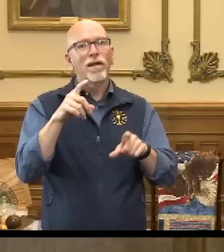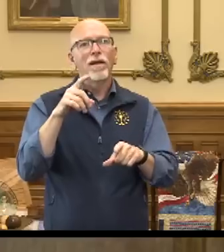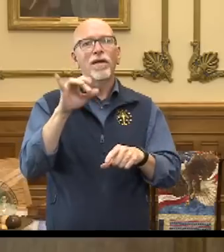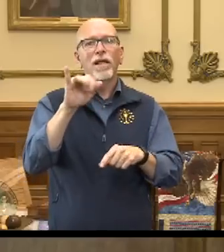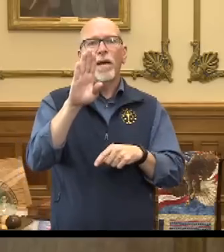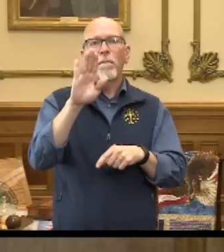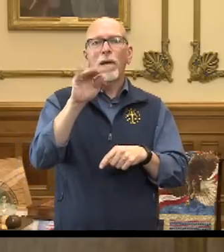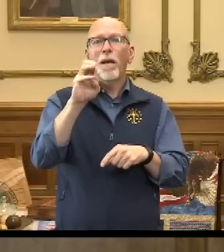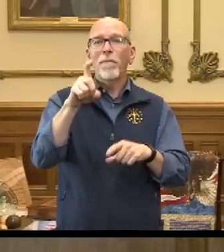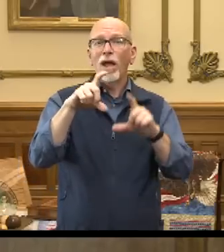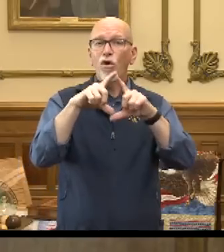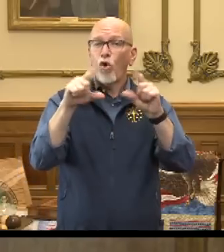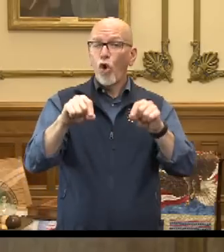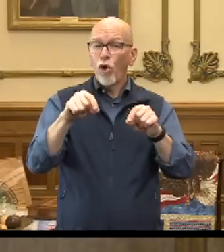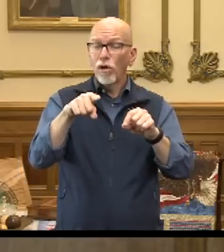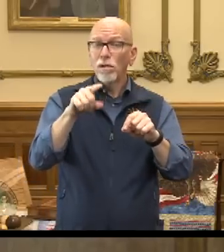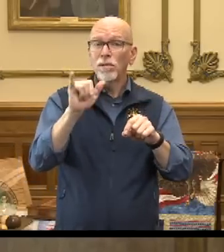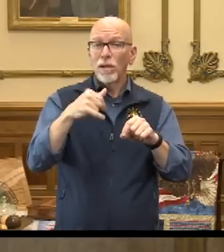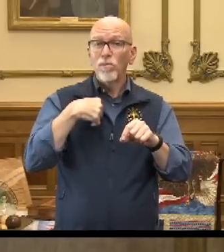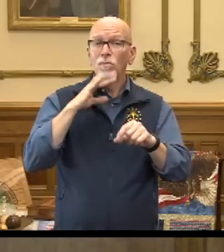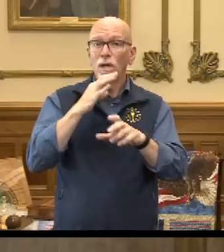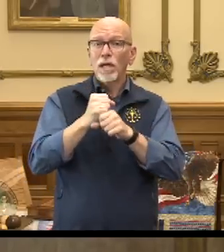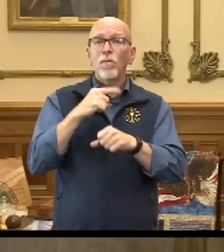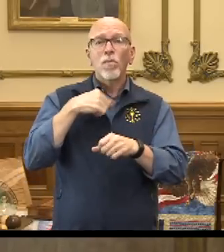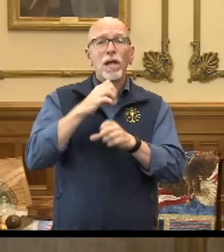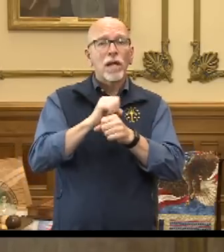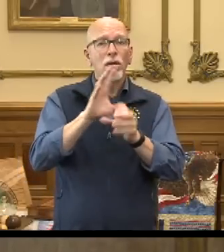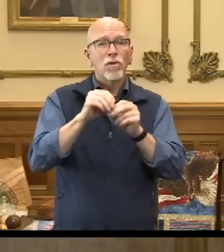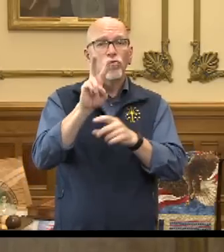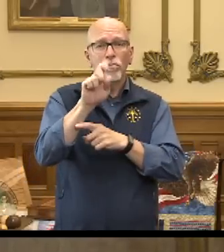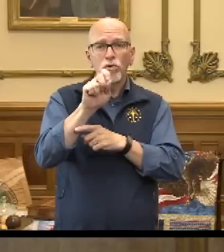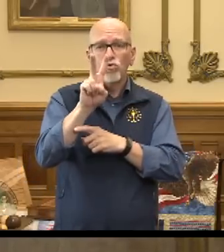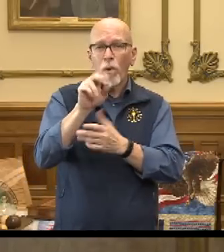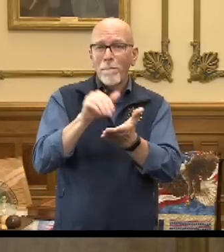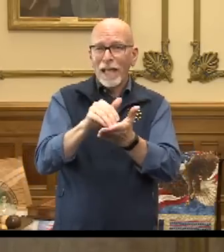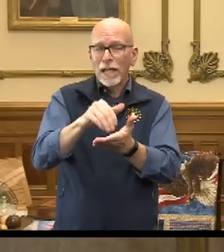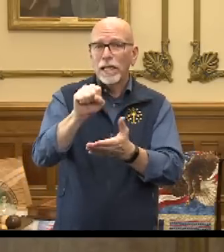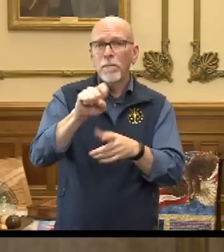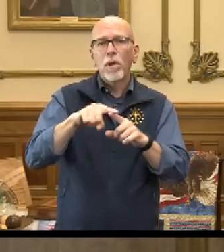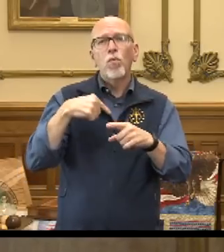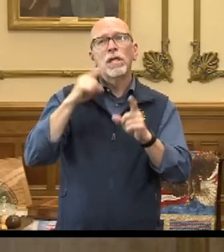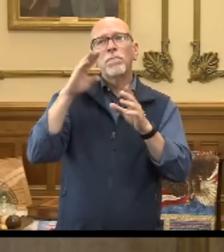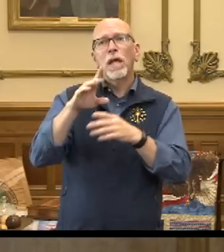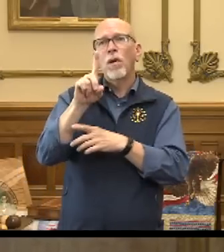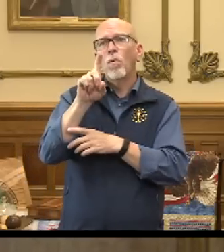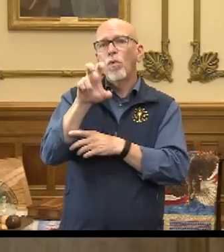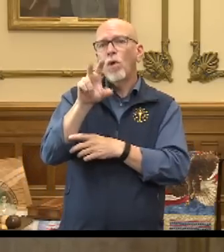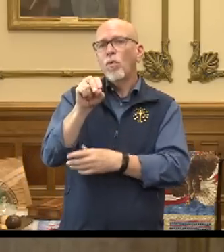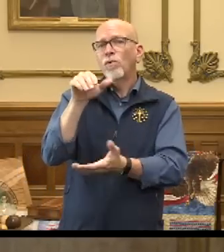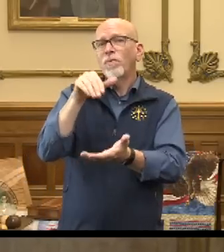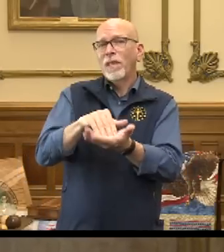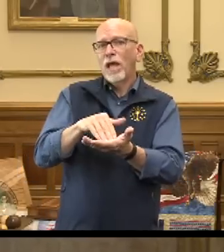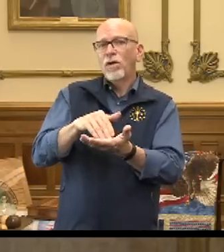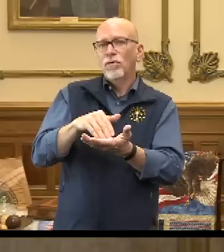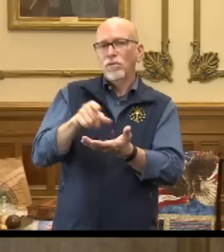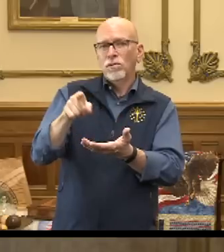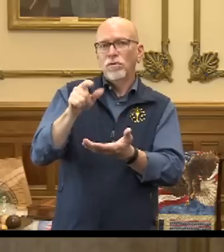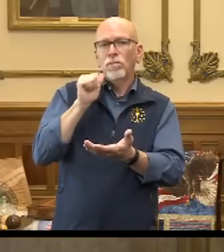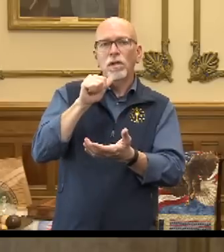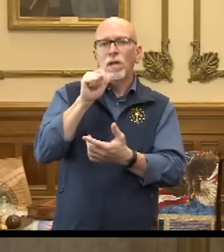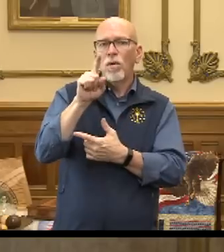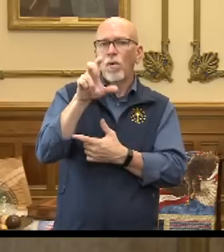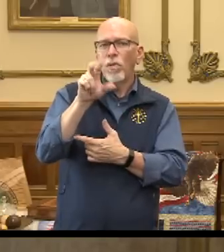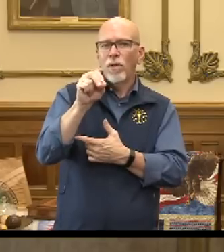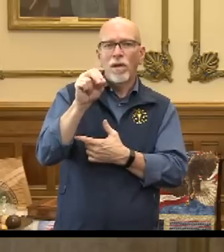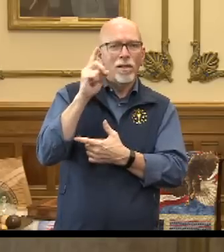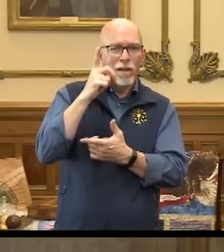Bionex Now cards that we're going to get, we'll get a total of 2.2 million, but we expect about 130,000 tomorrow, not 130.